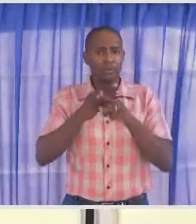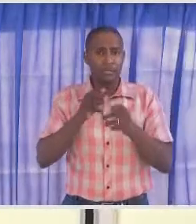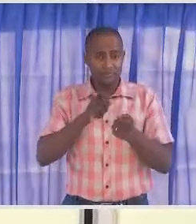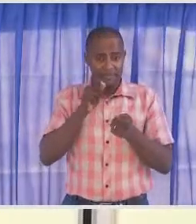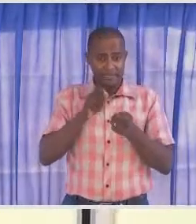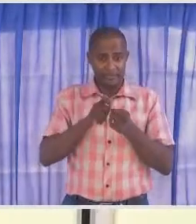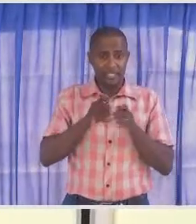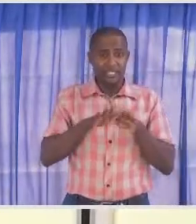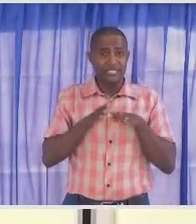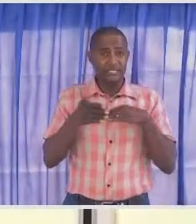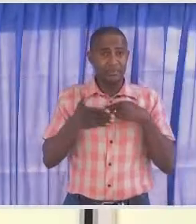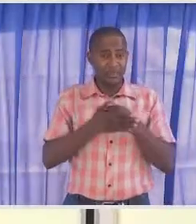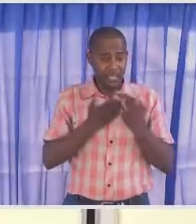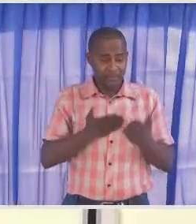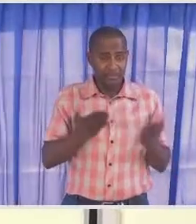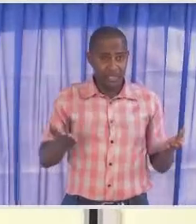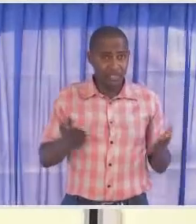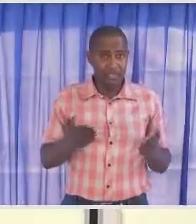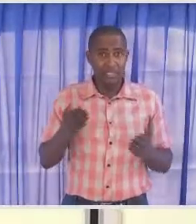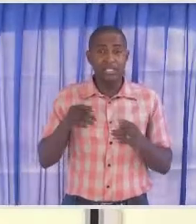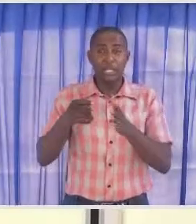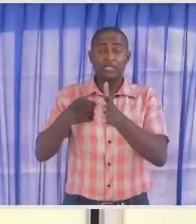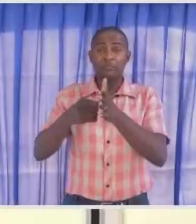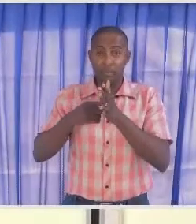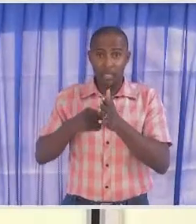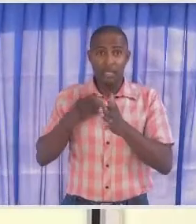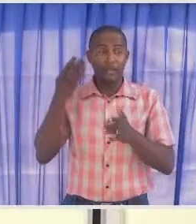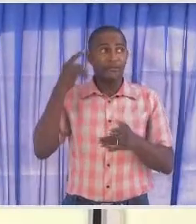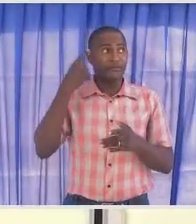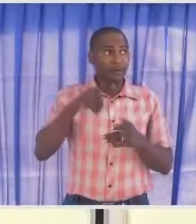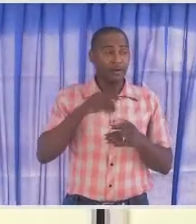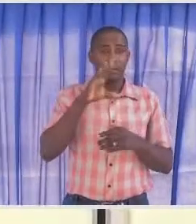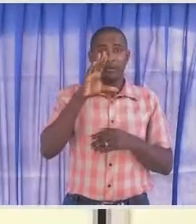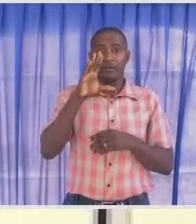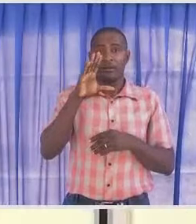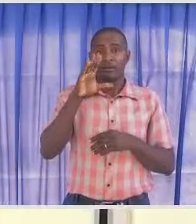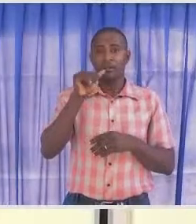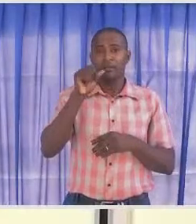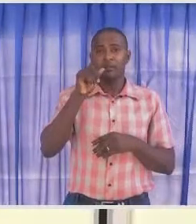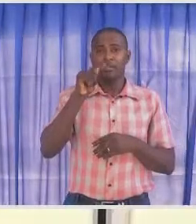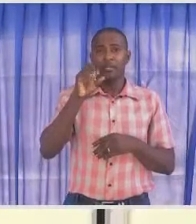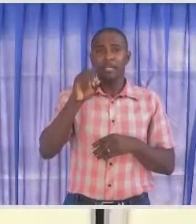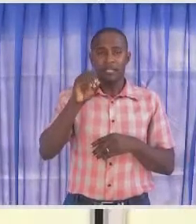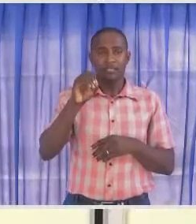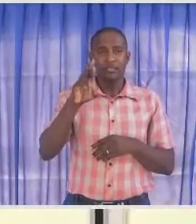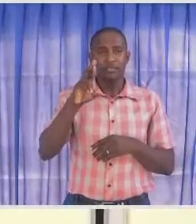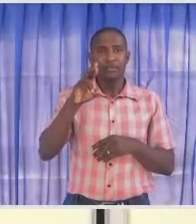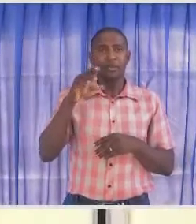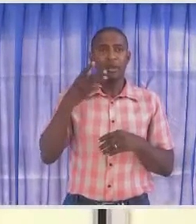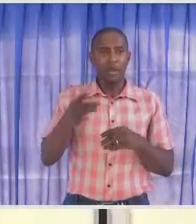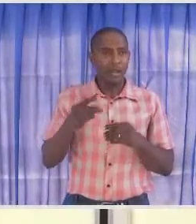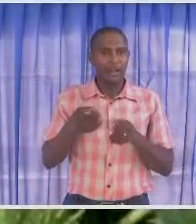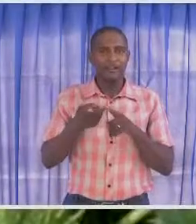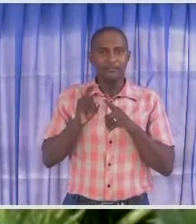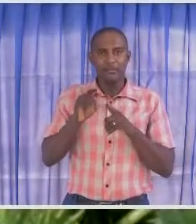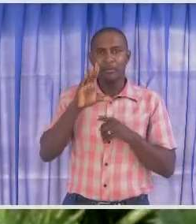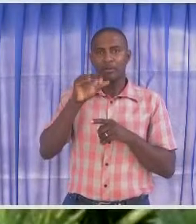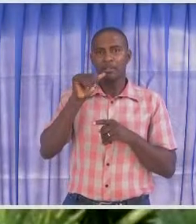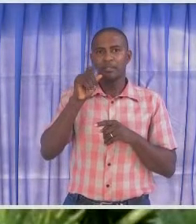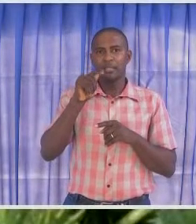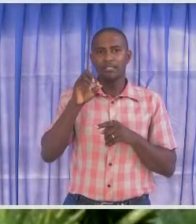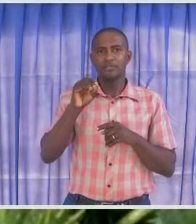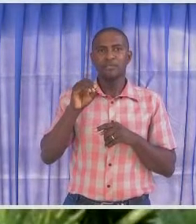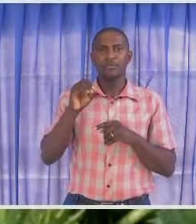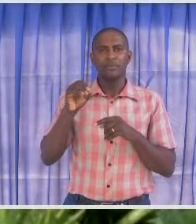Jamaican products. Look at our demand for castor oil. that comes from our castor bean, the Jamaican